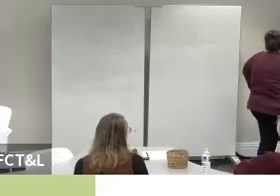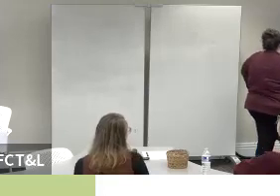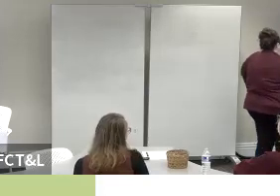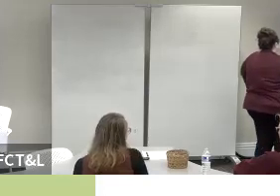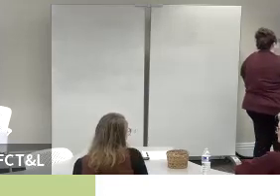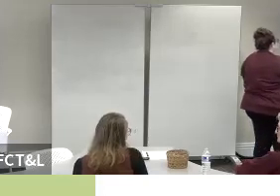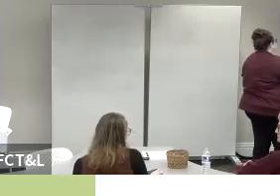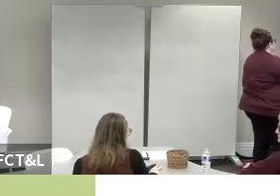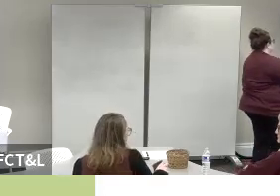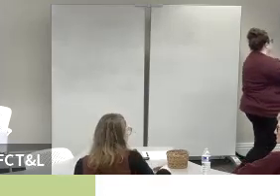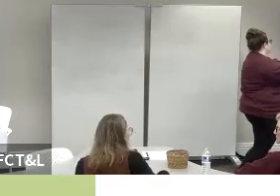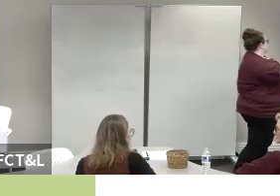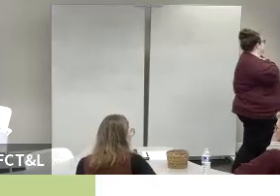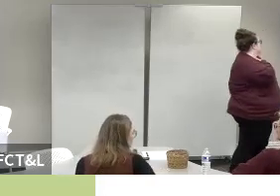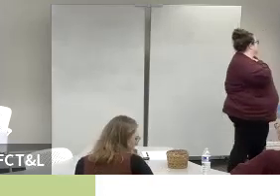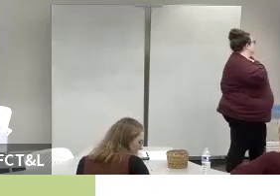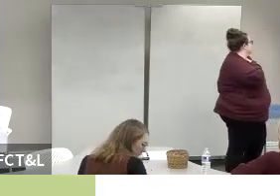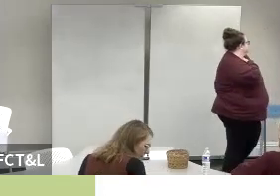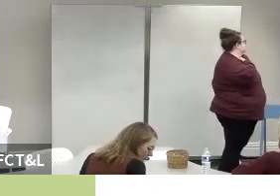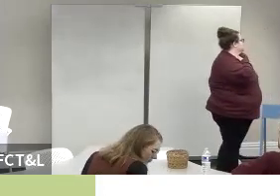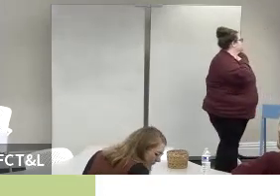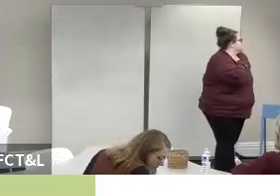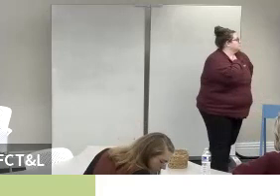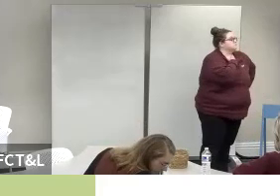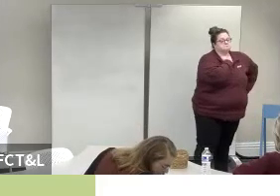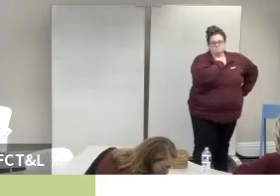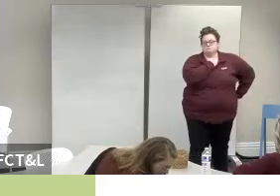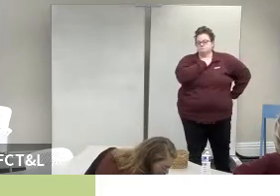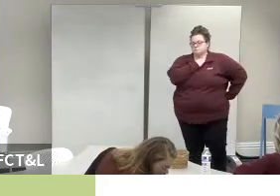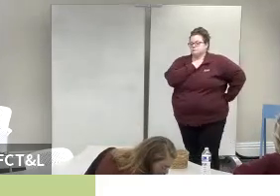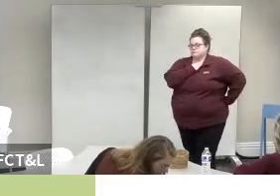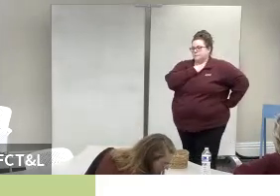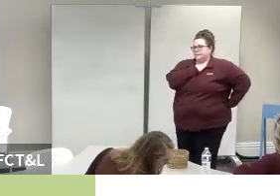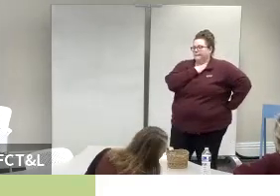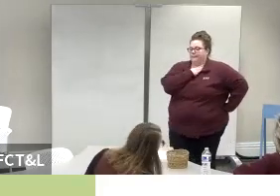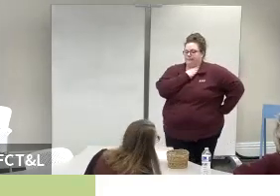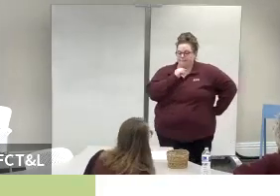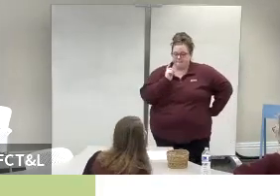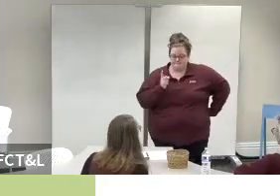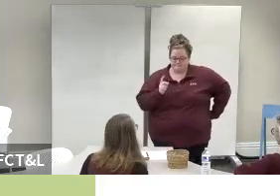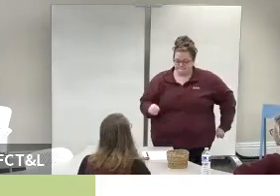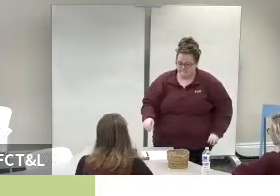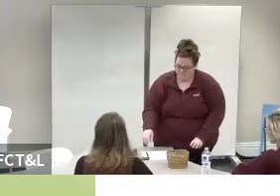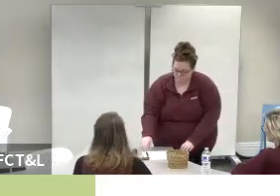And Yeah, so yeah. I just try to listen loud and clearly.